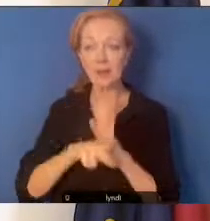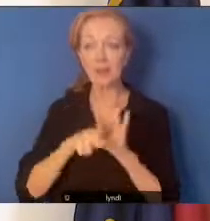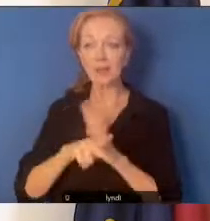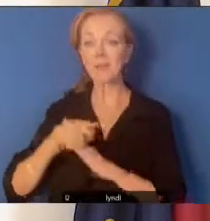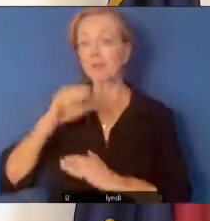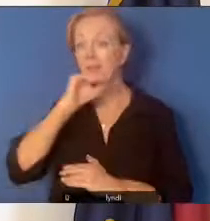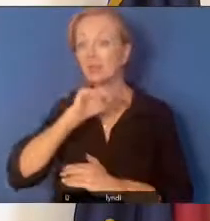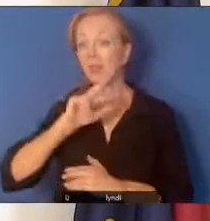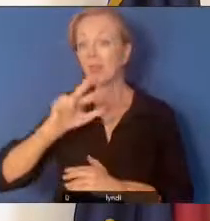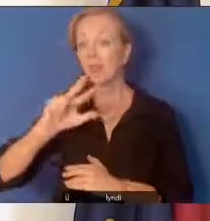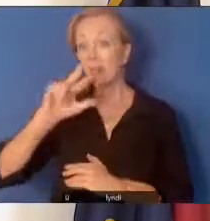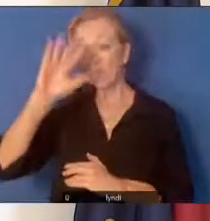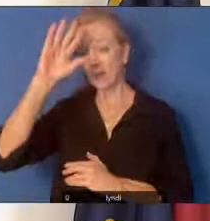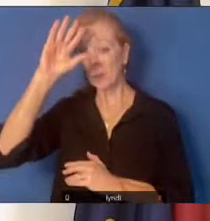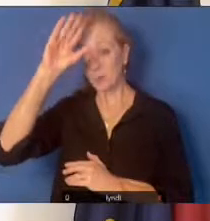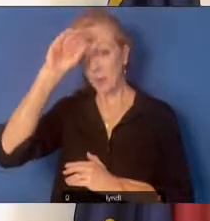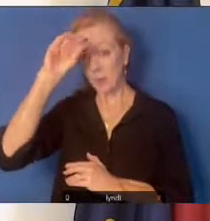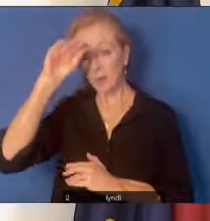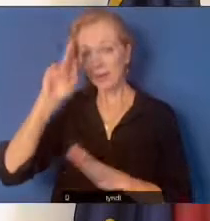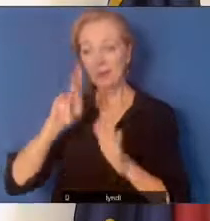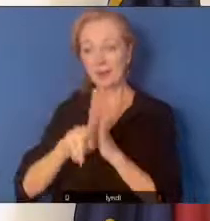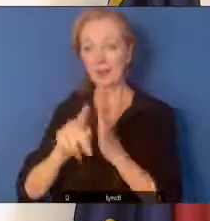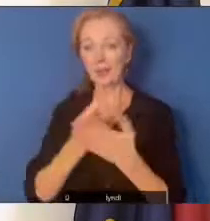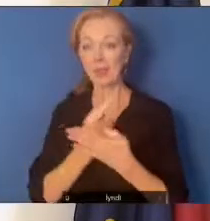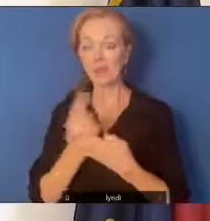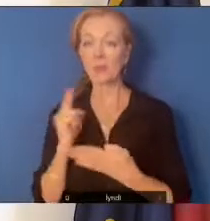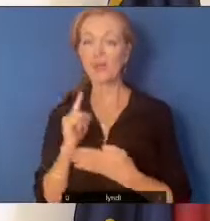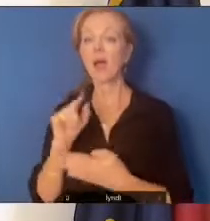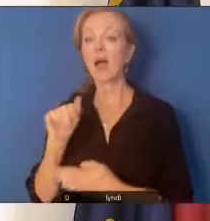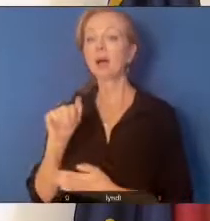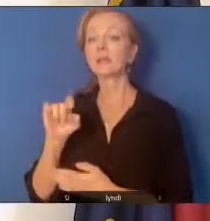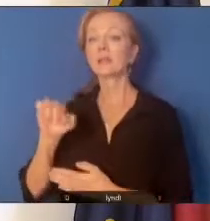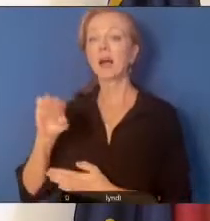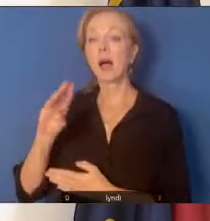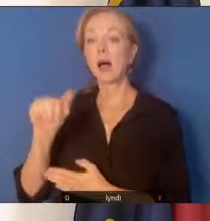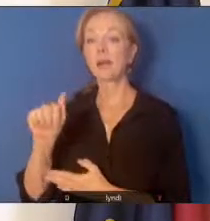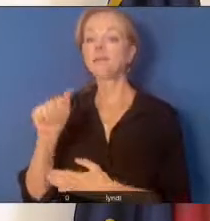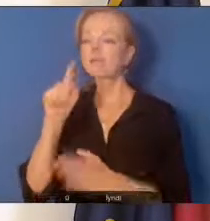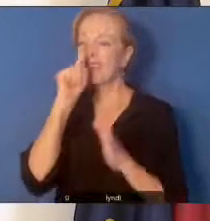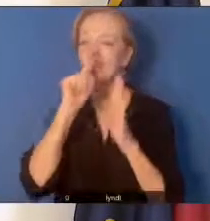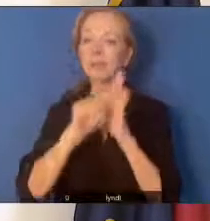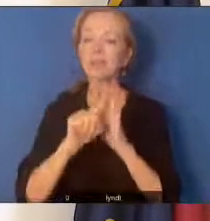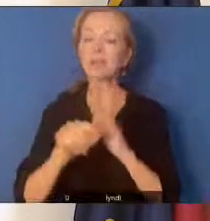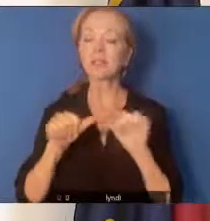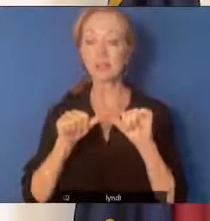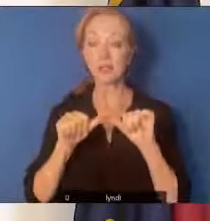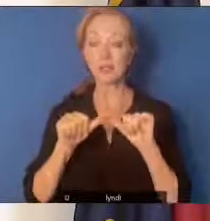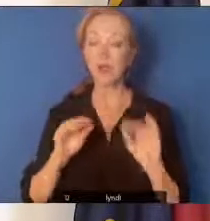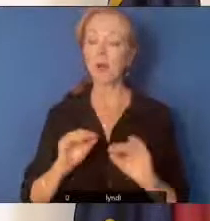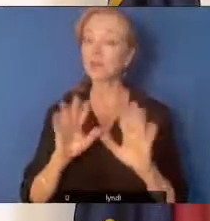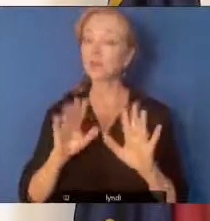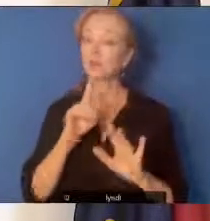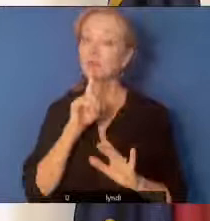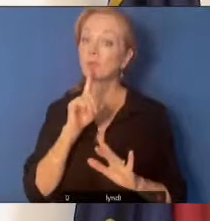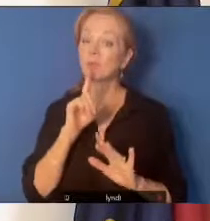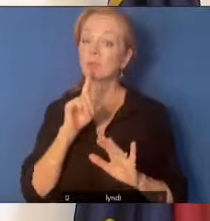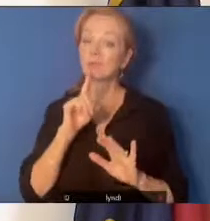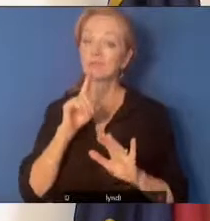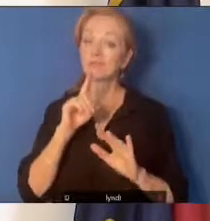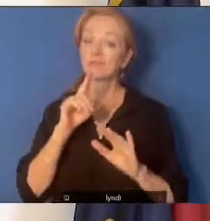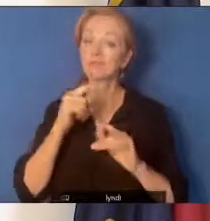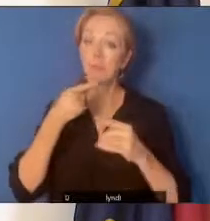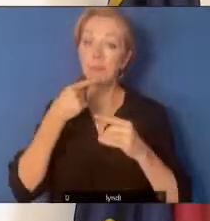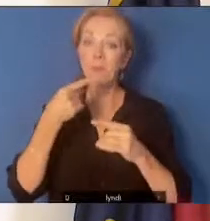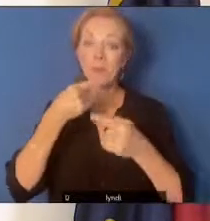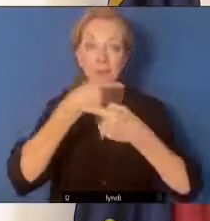don't have anything specific, but what I can tell you is that the investigations continued. Obviously, we had some very public announcements we were able to